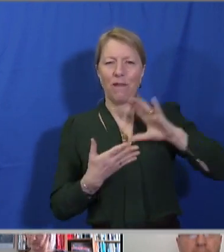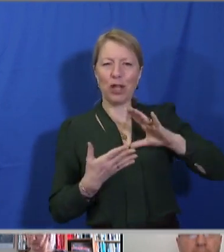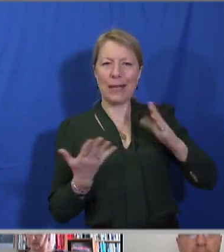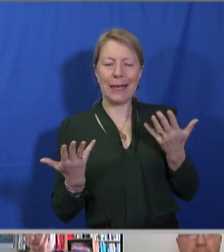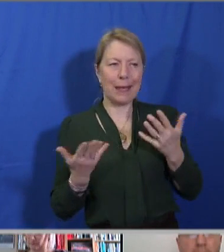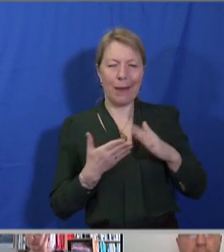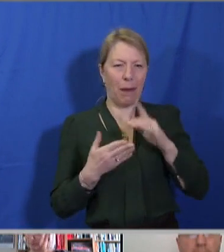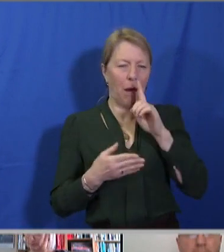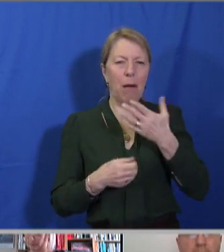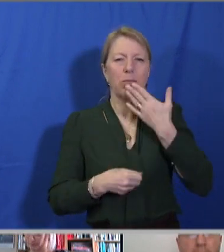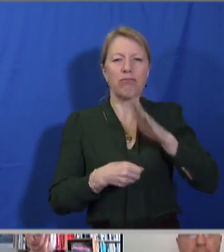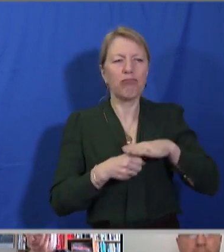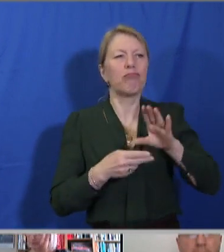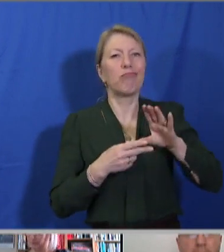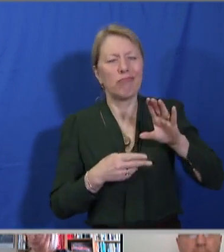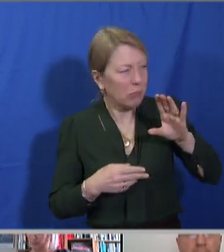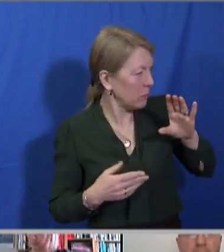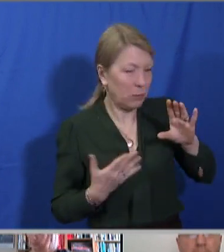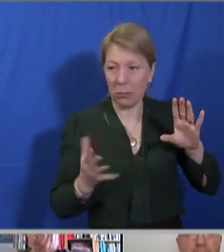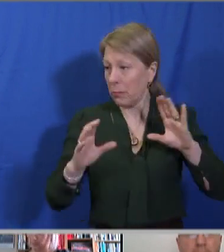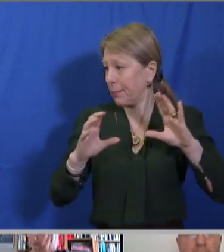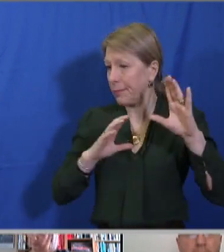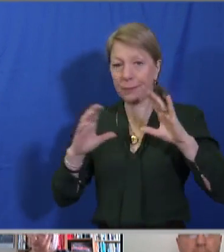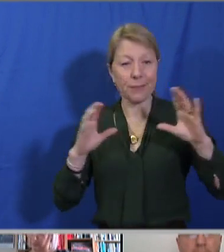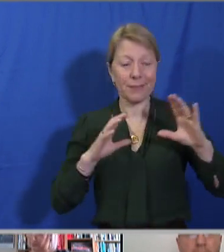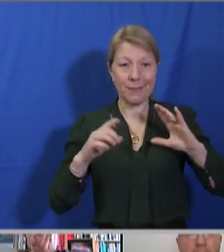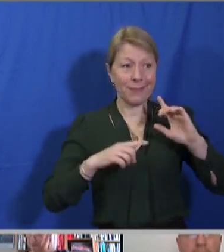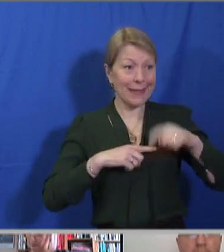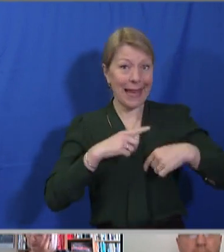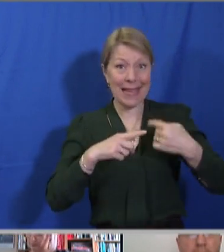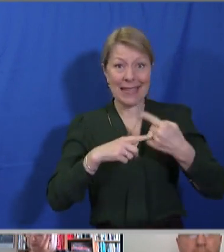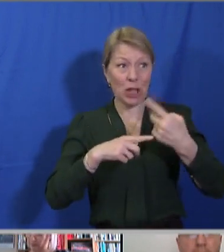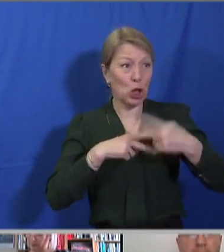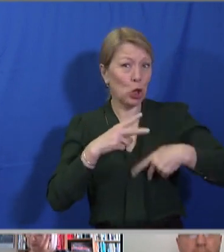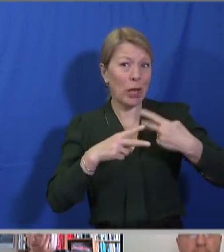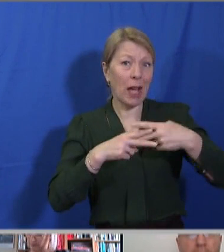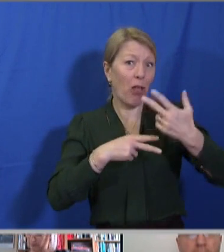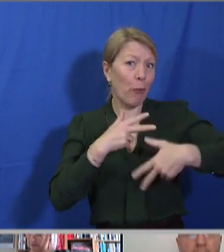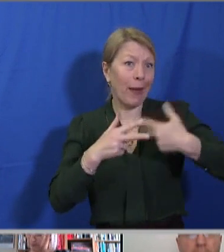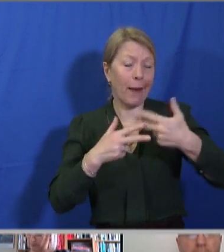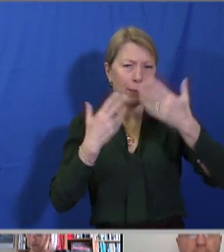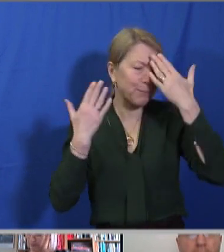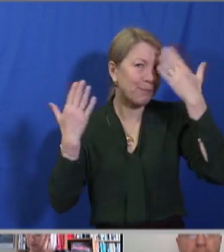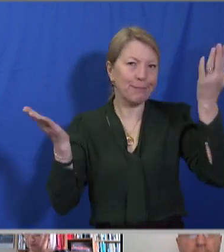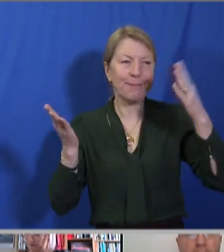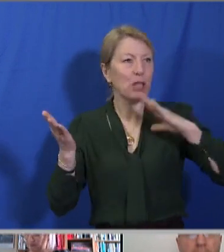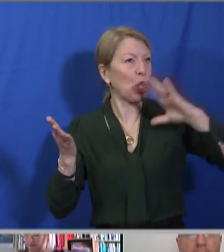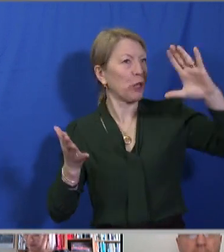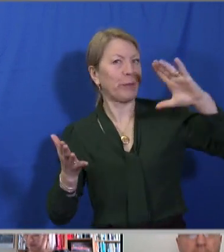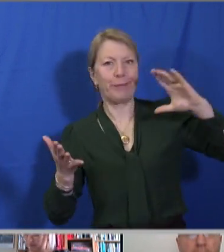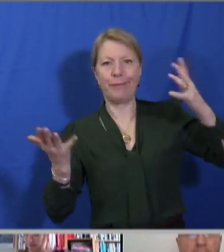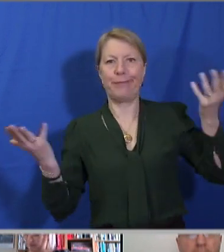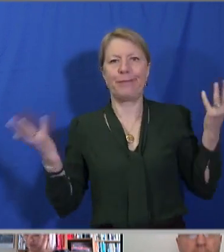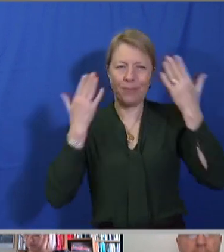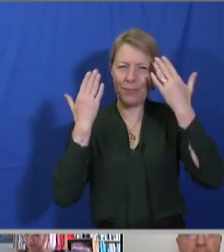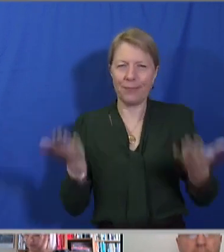commit to new resource going forward next year or in following years. But I said that submission is with the Permanent Secretary at the minute. It